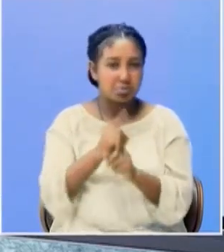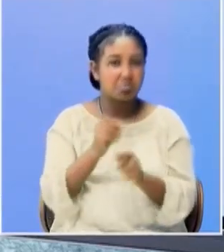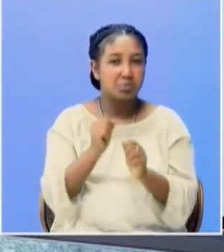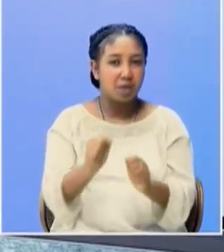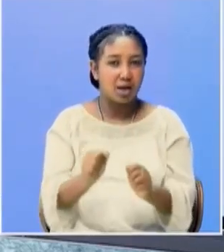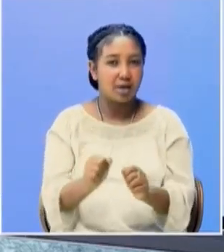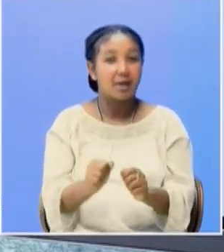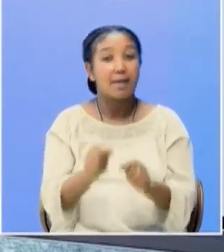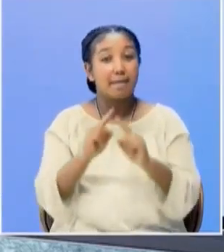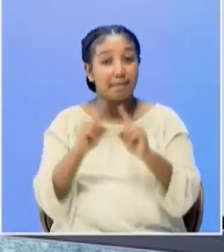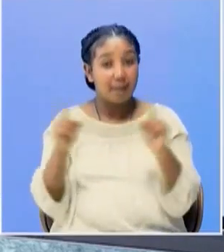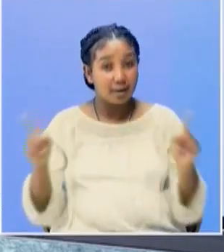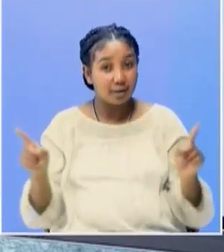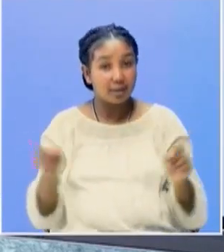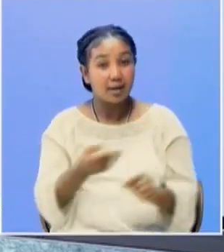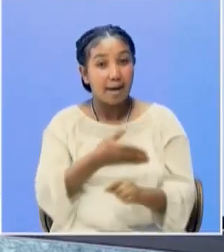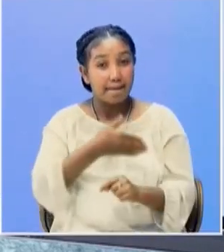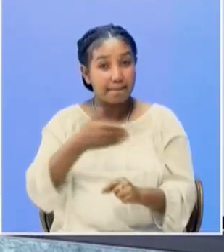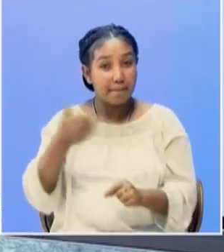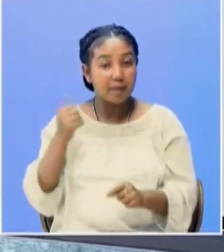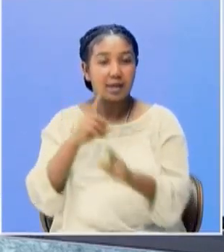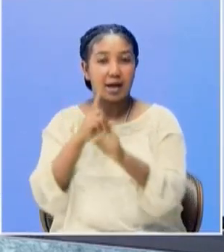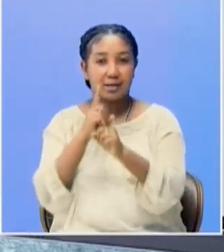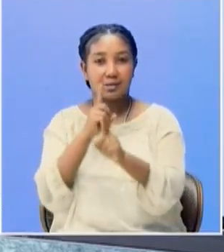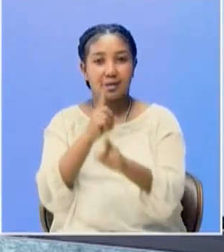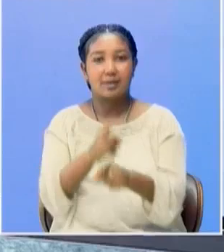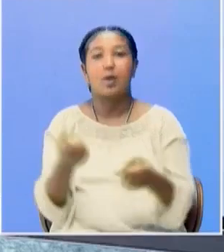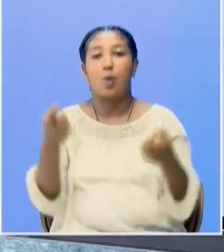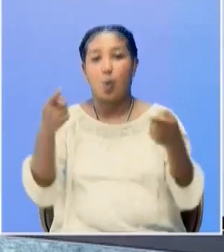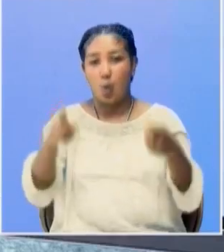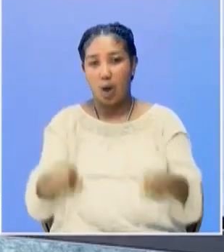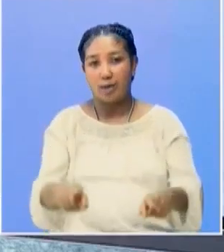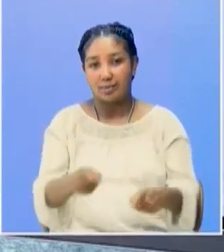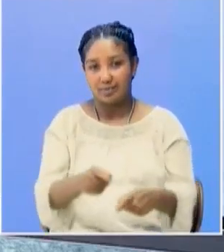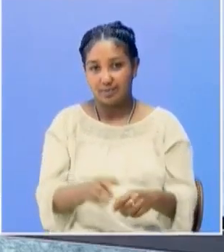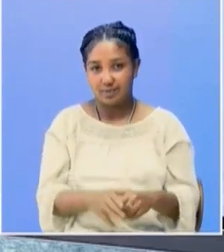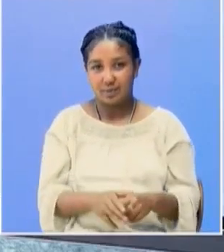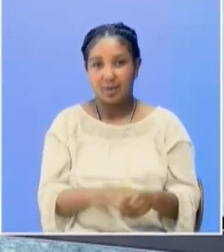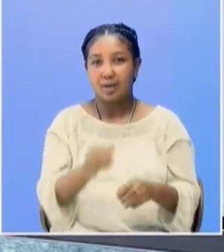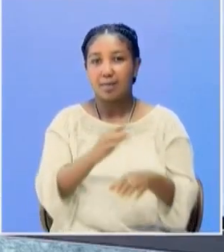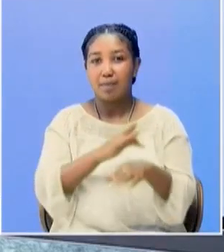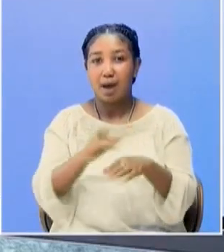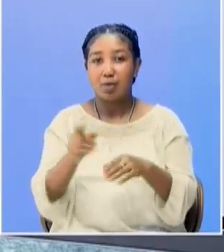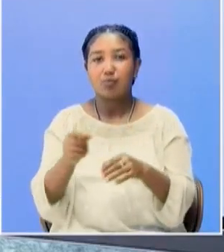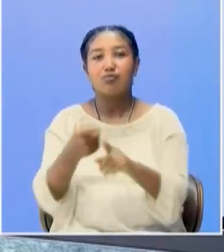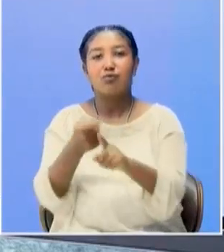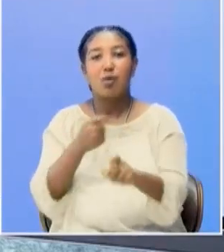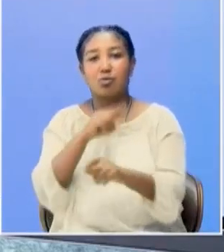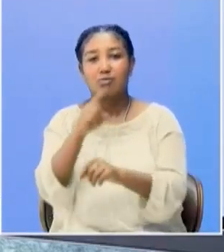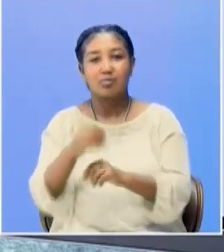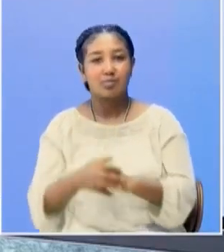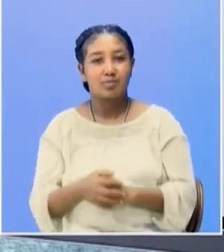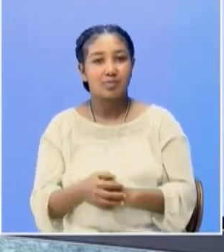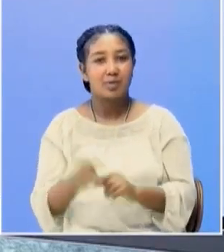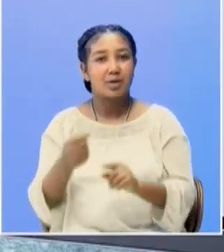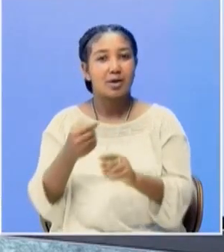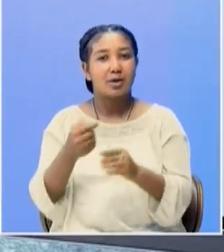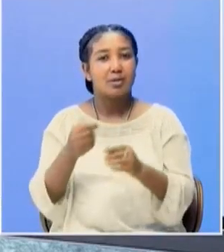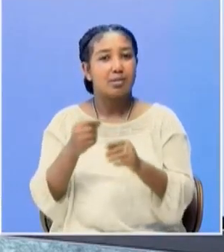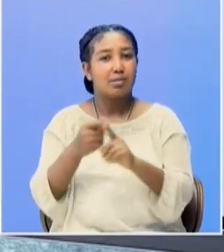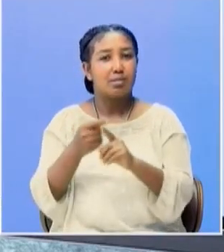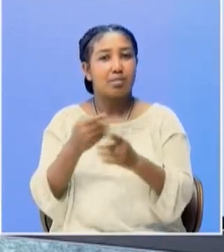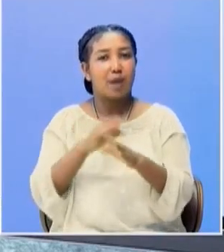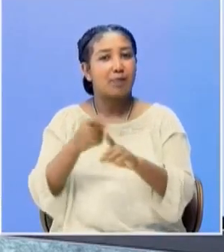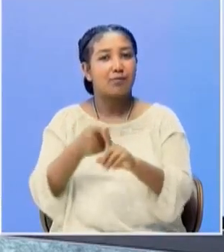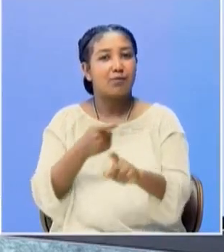answer. But the best one is when in this sentence. Blank are you from? Blank are you